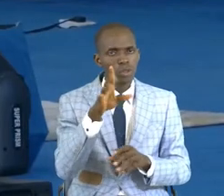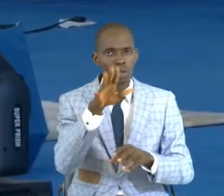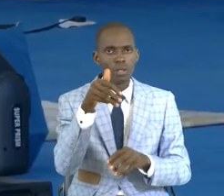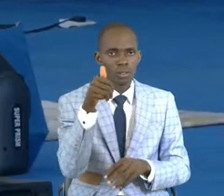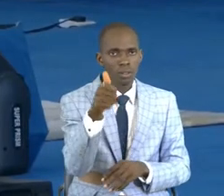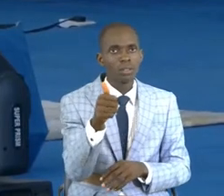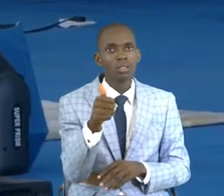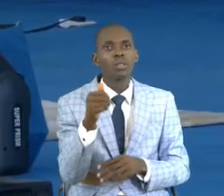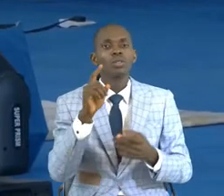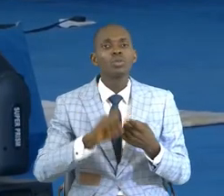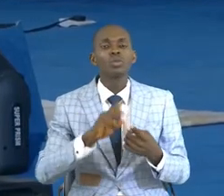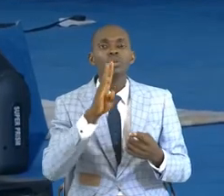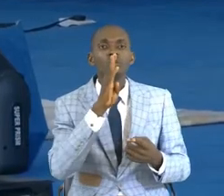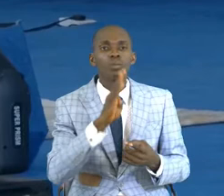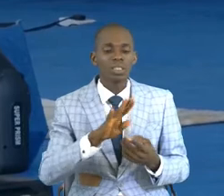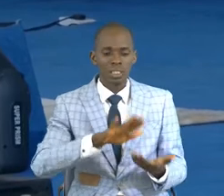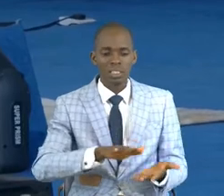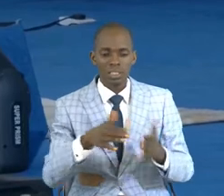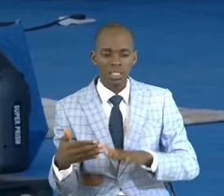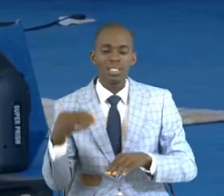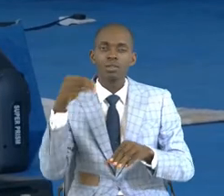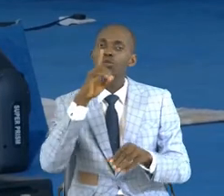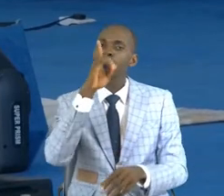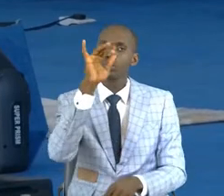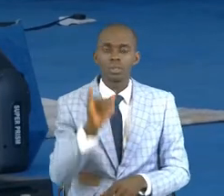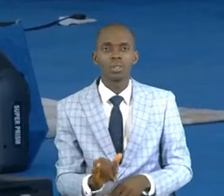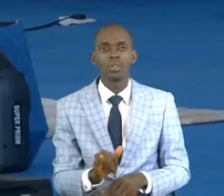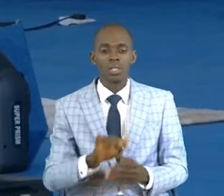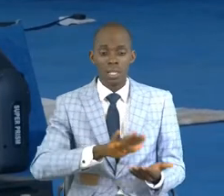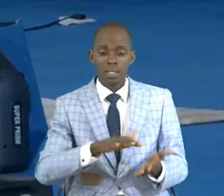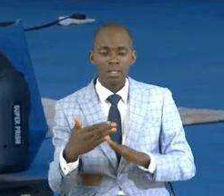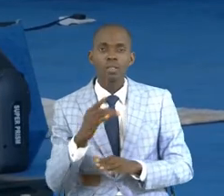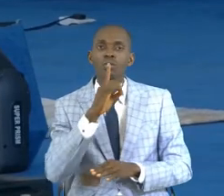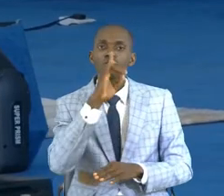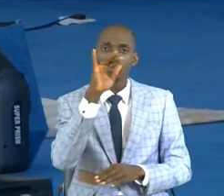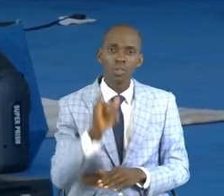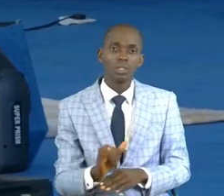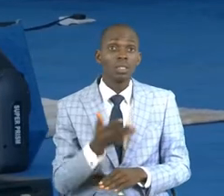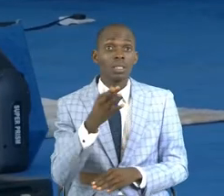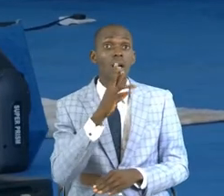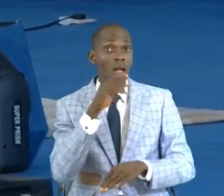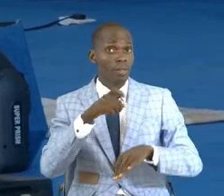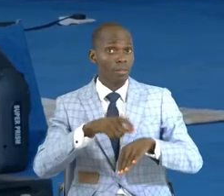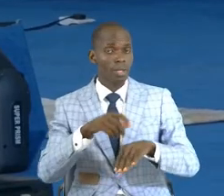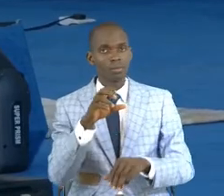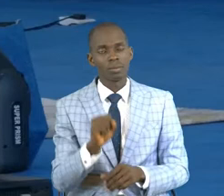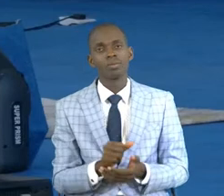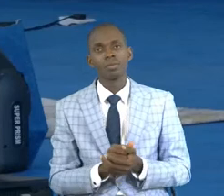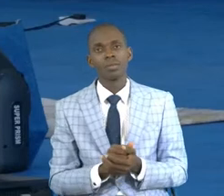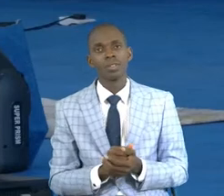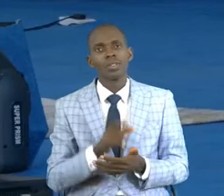to be dead indeed. Dead indeed. There are times you think somebody